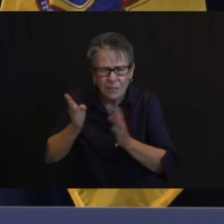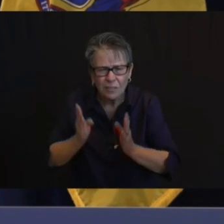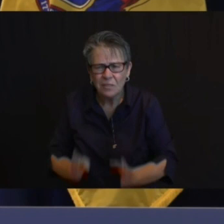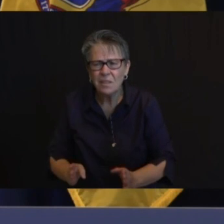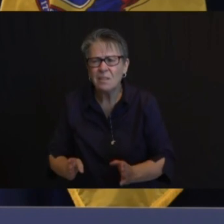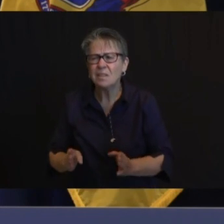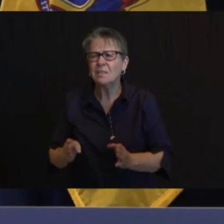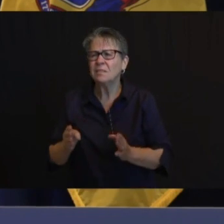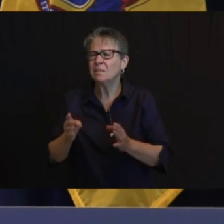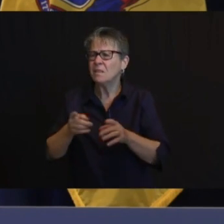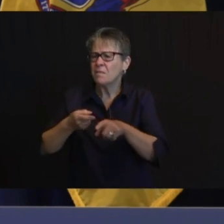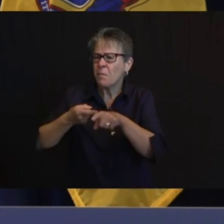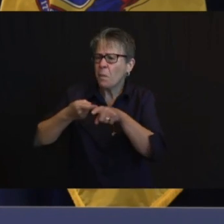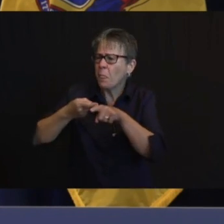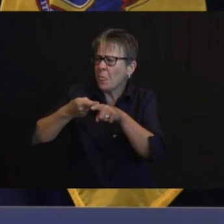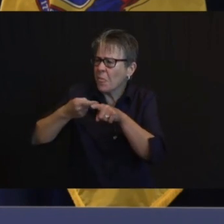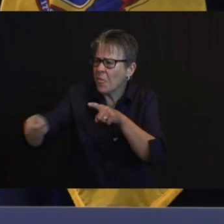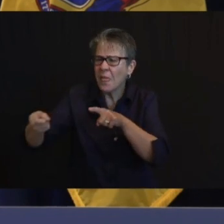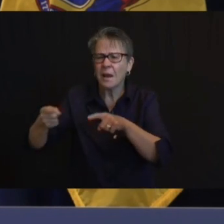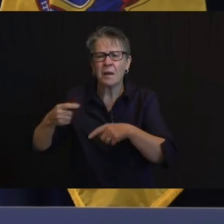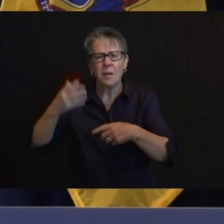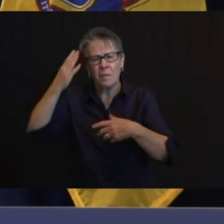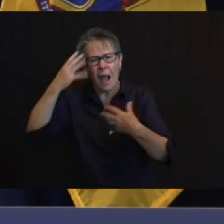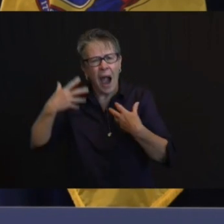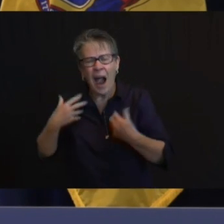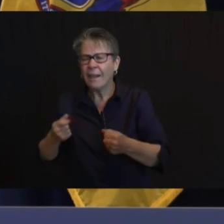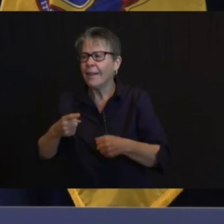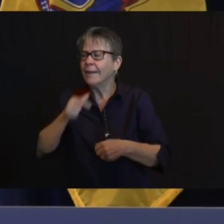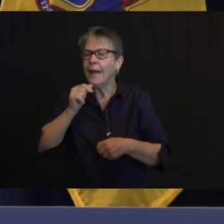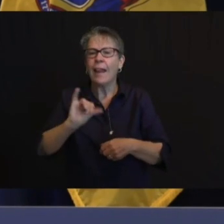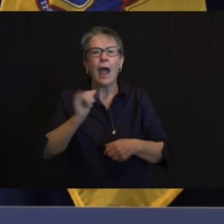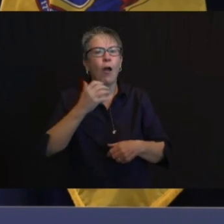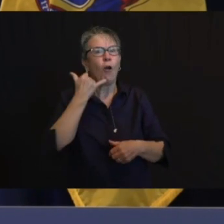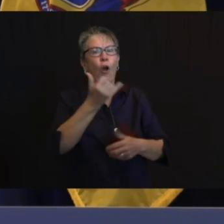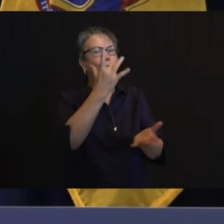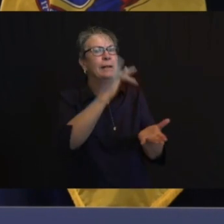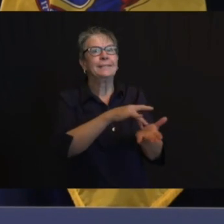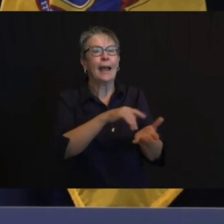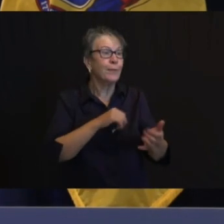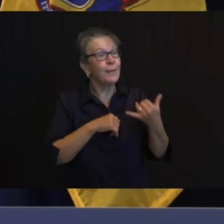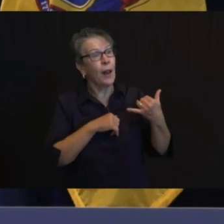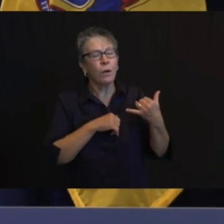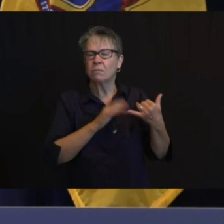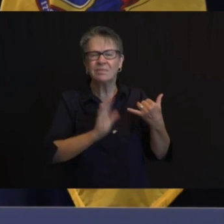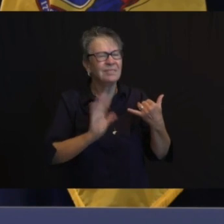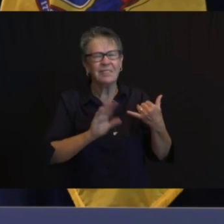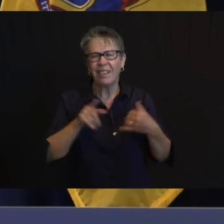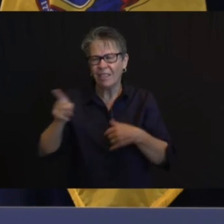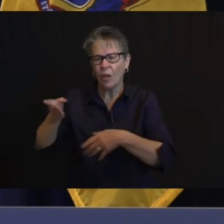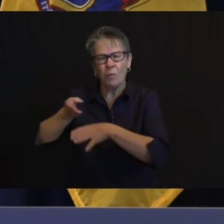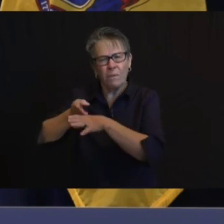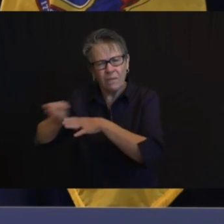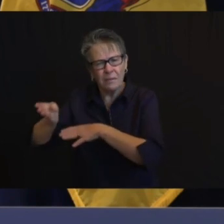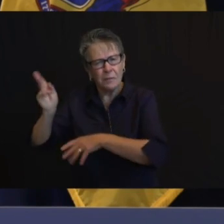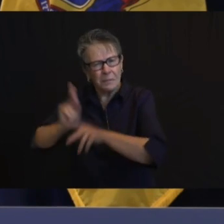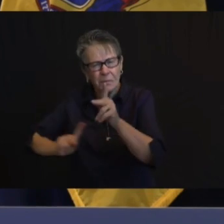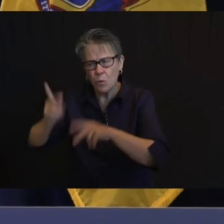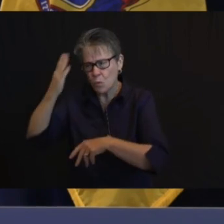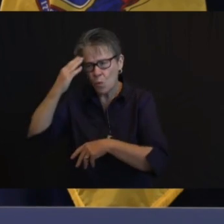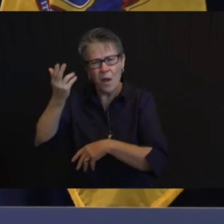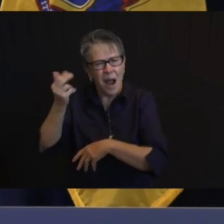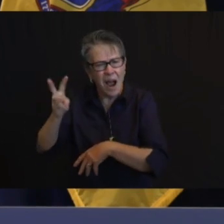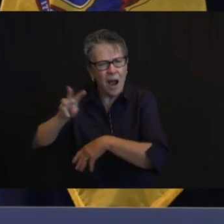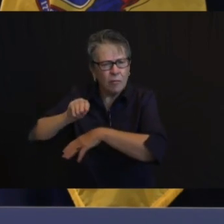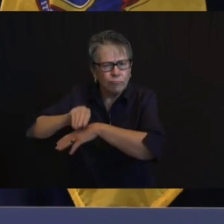I personally, Judy, tell me, how do you feel about this? I'm personally not of the opinion that we move that time frame up just because this is